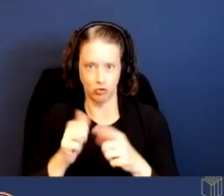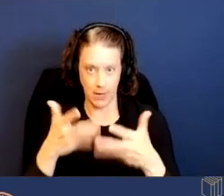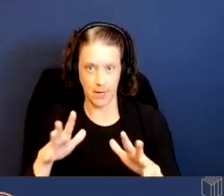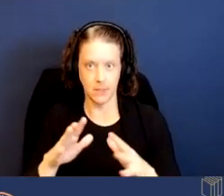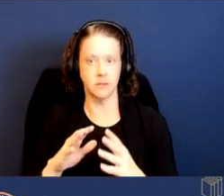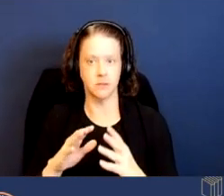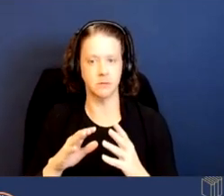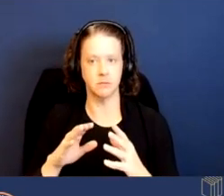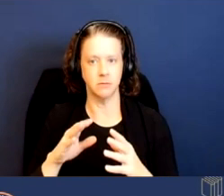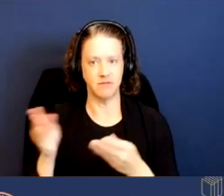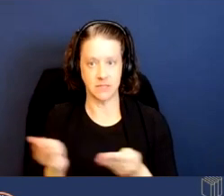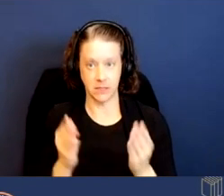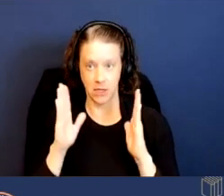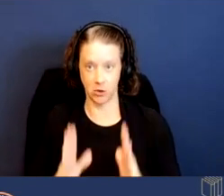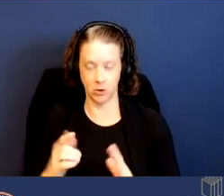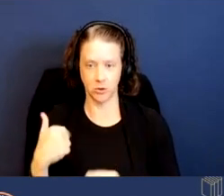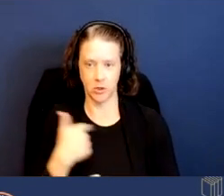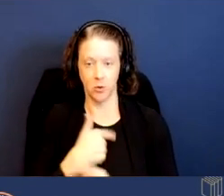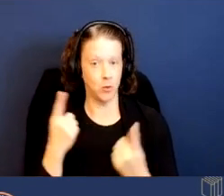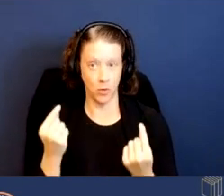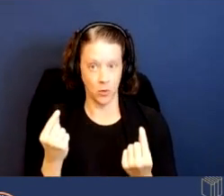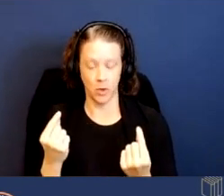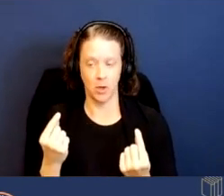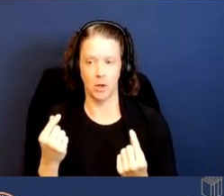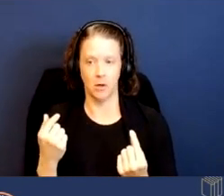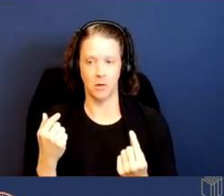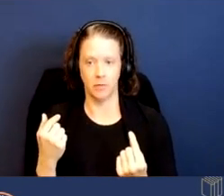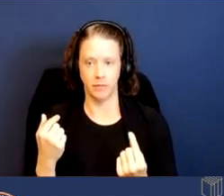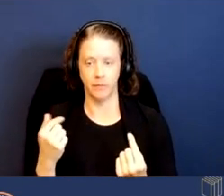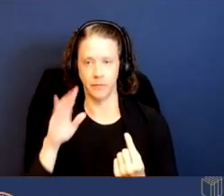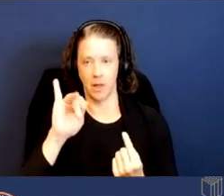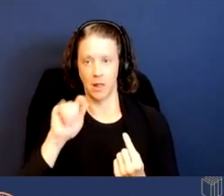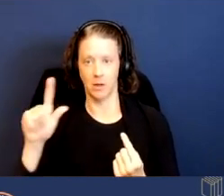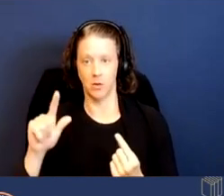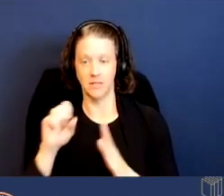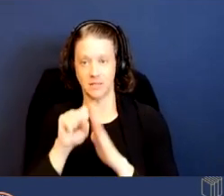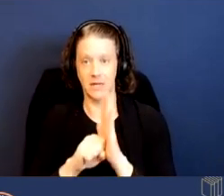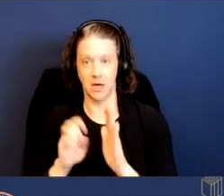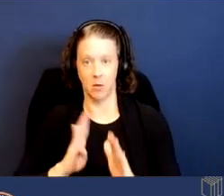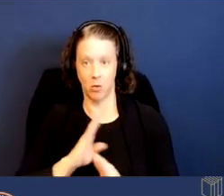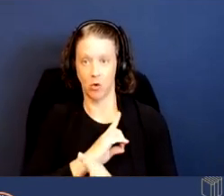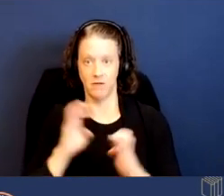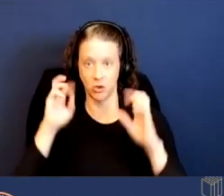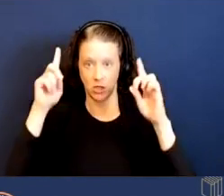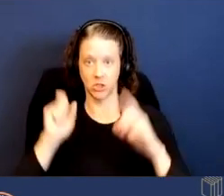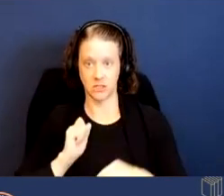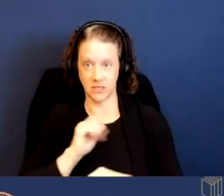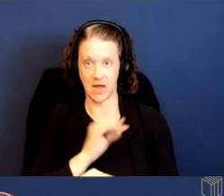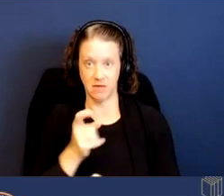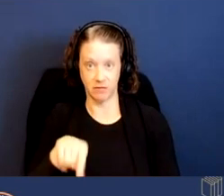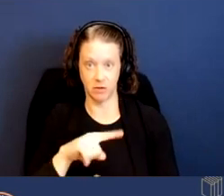And so, you know, we would, you know, see Illinois State Board of Education staff would work